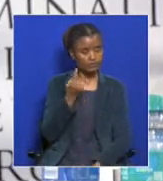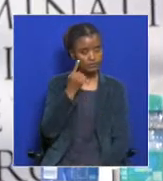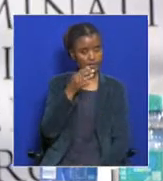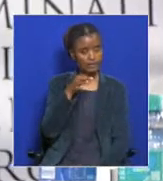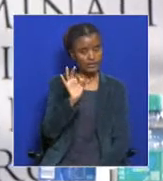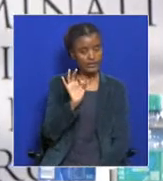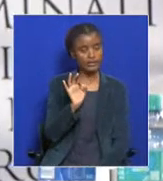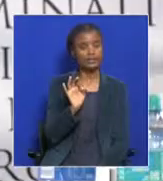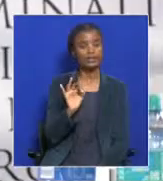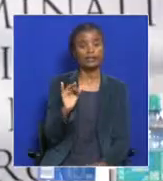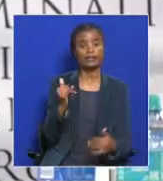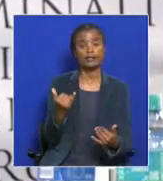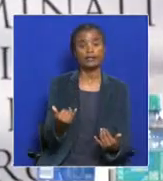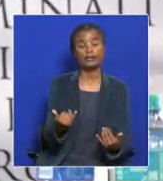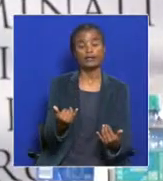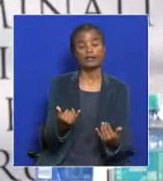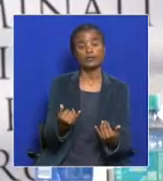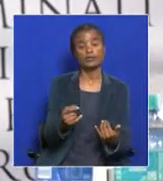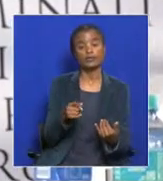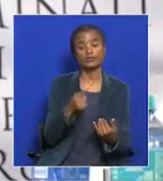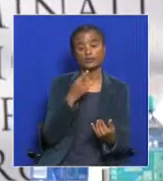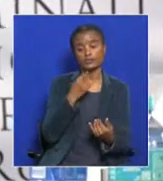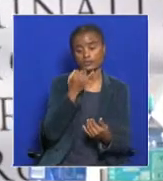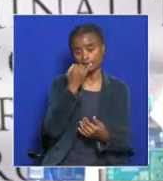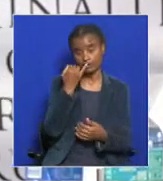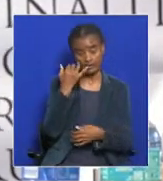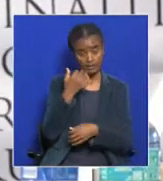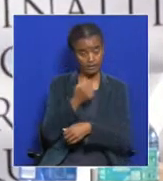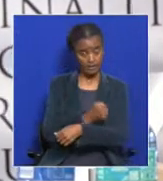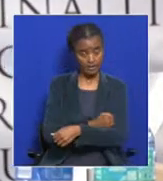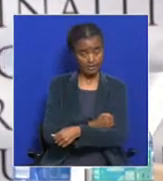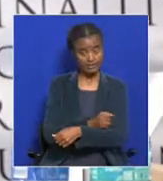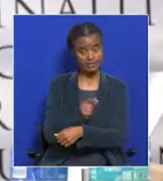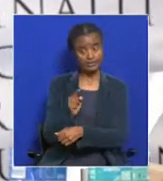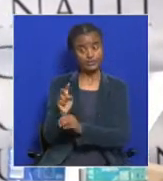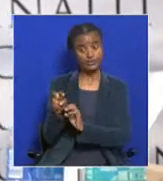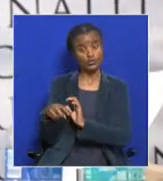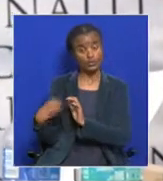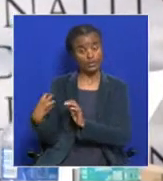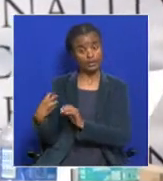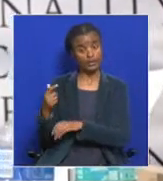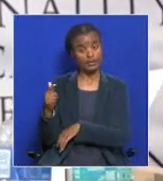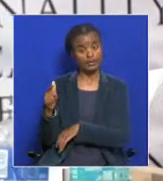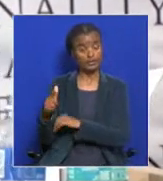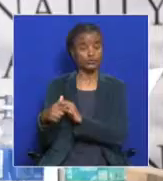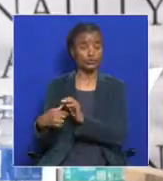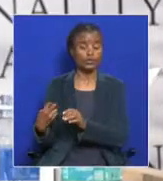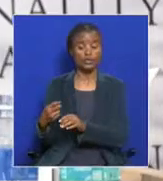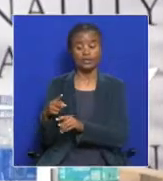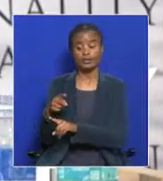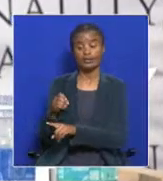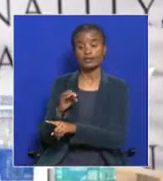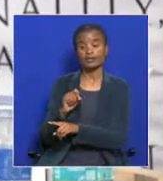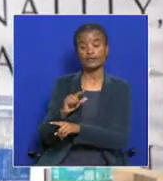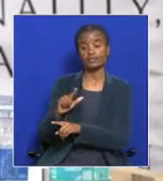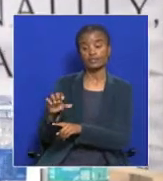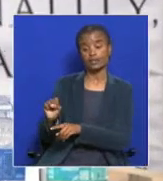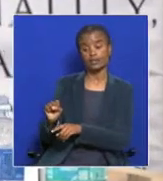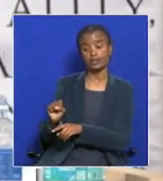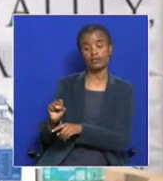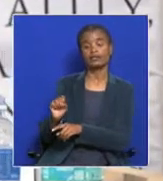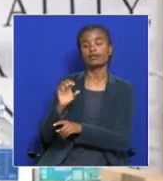the fact that those drugs were eventually stolen, first, Amazimtoti FSL contributed to that